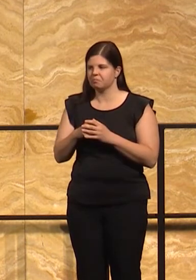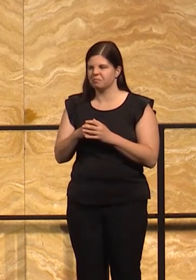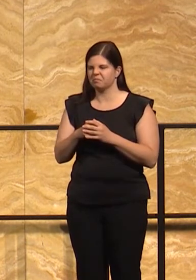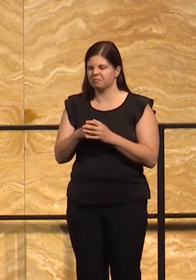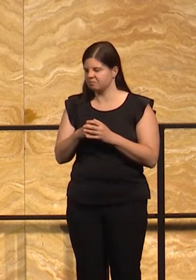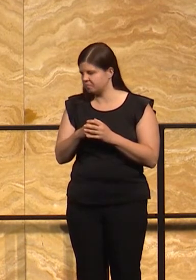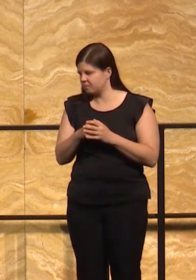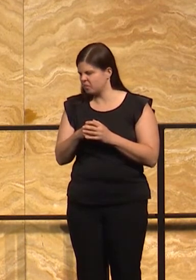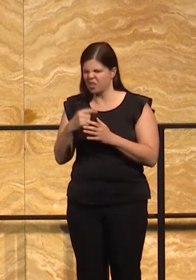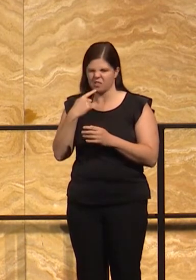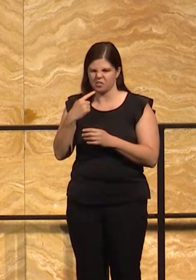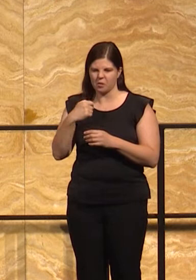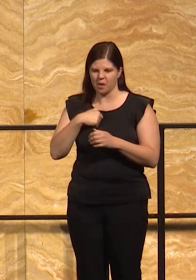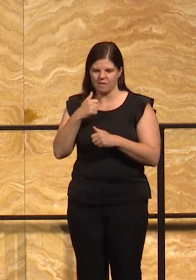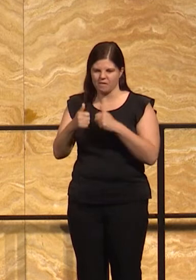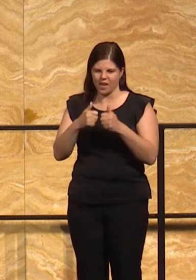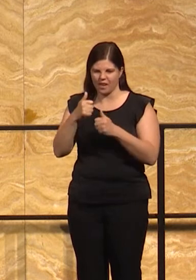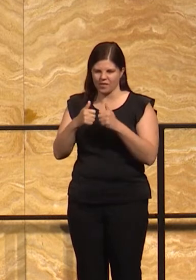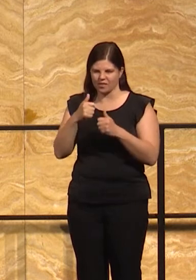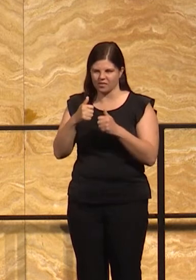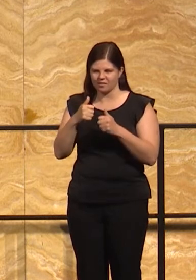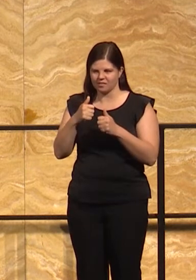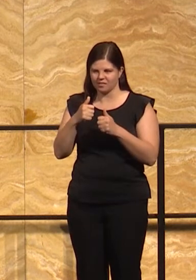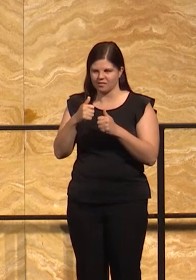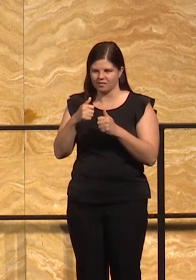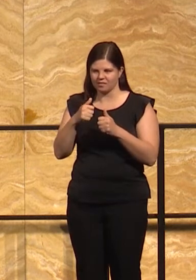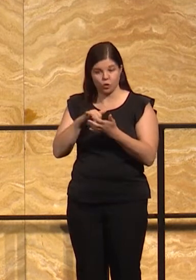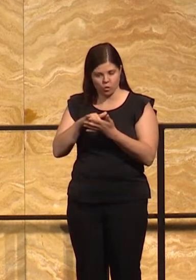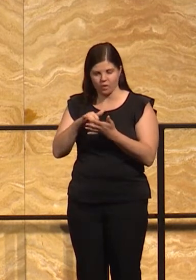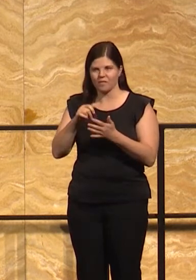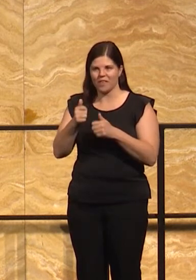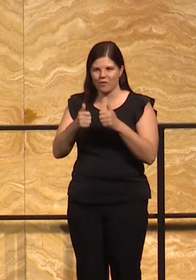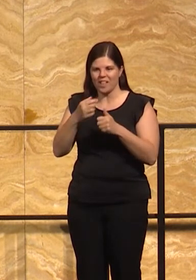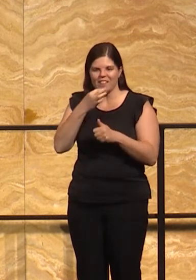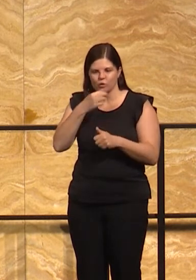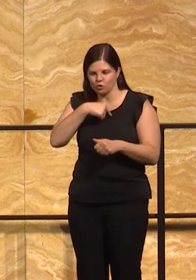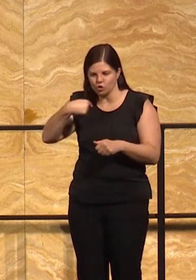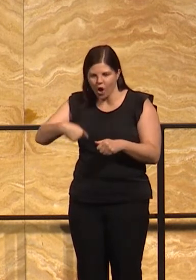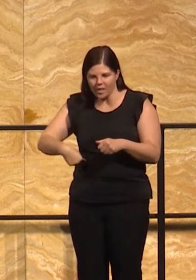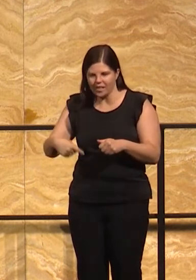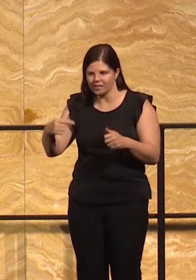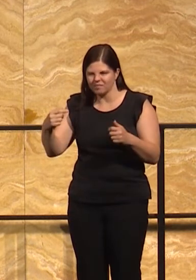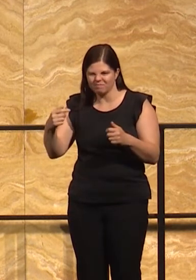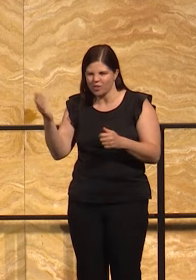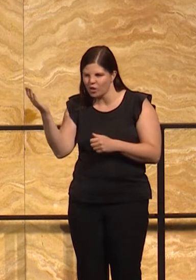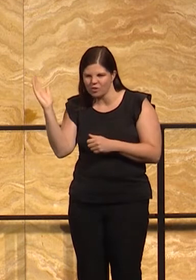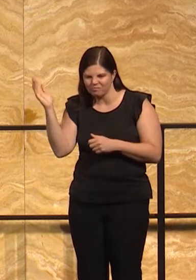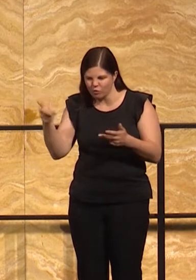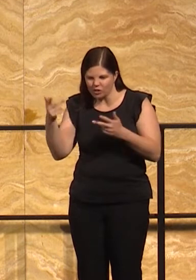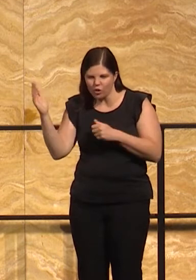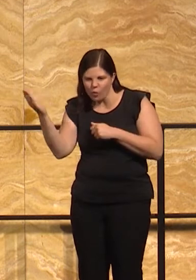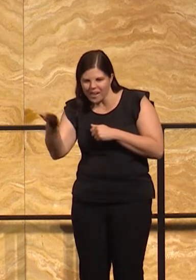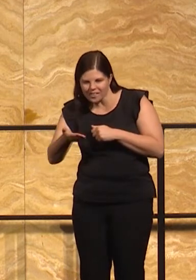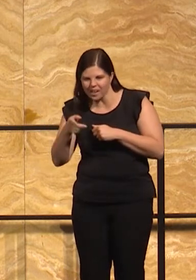favorite little Chinese restaurant waiter in New York, because I would always go to these